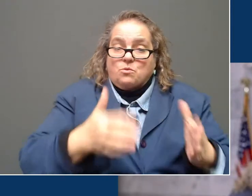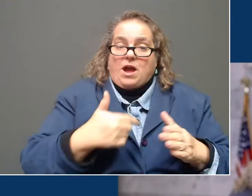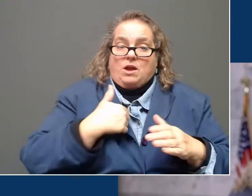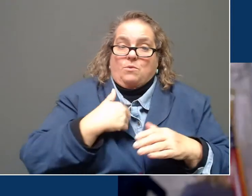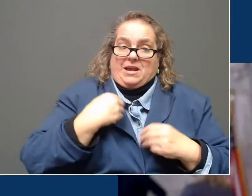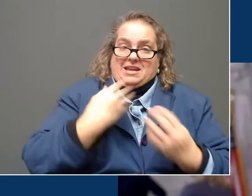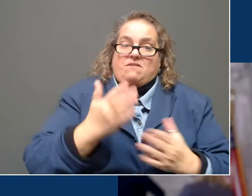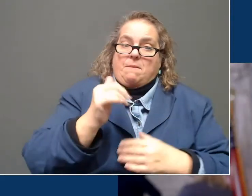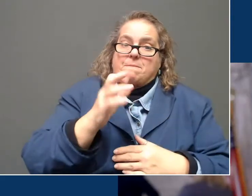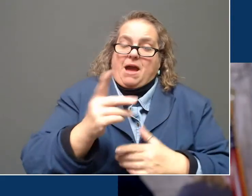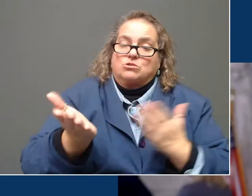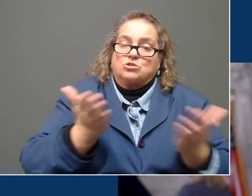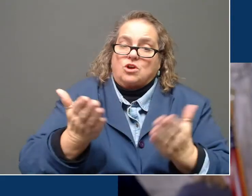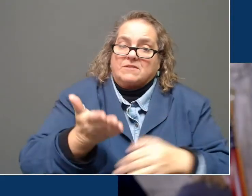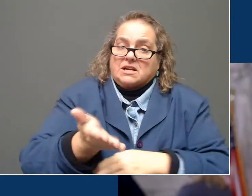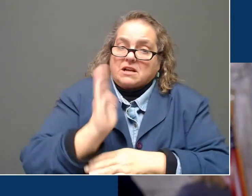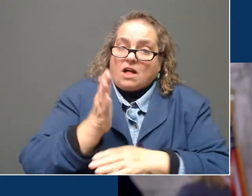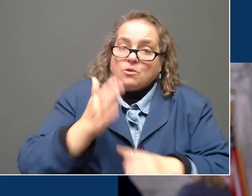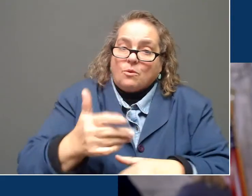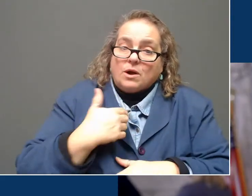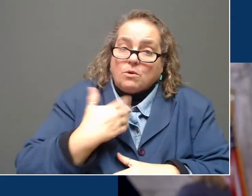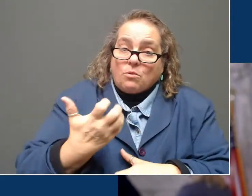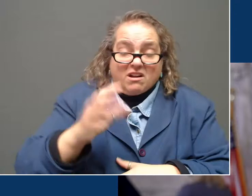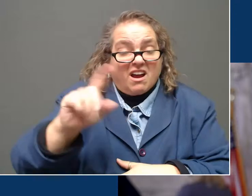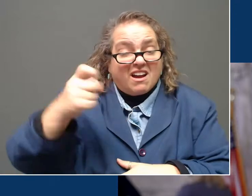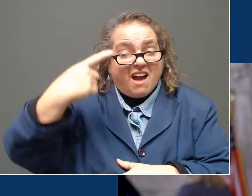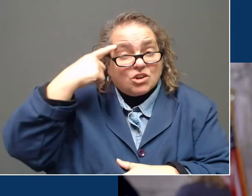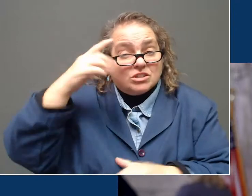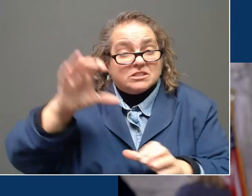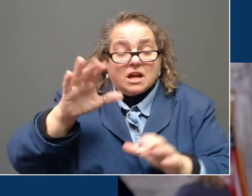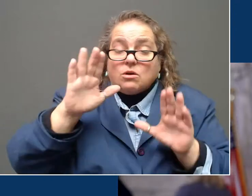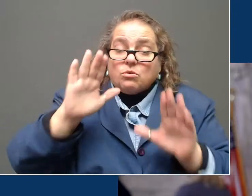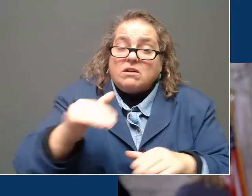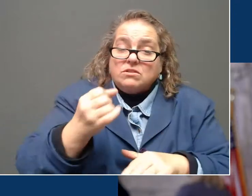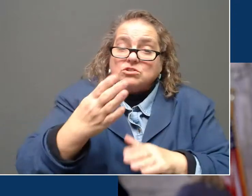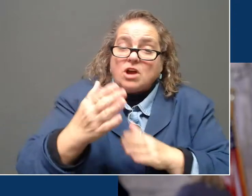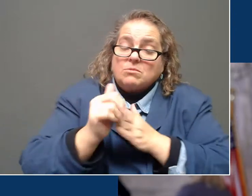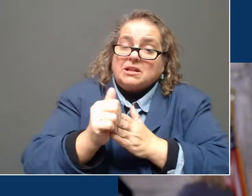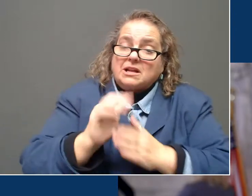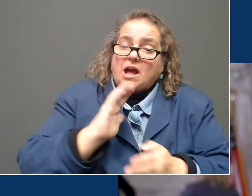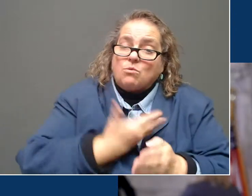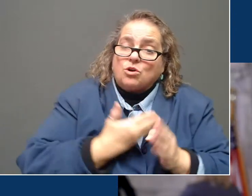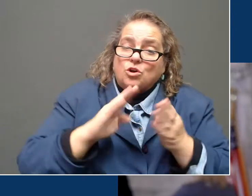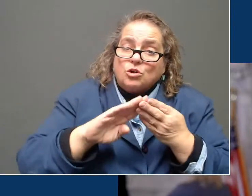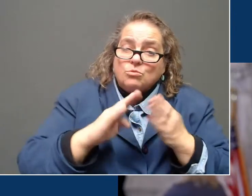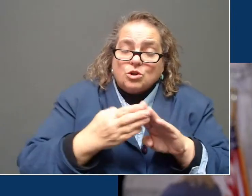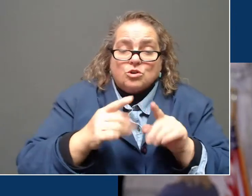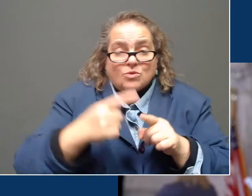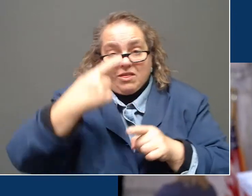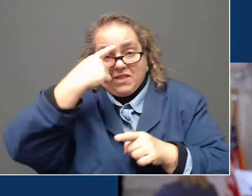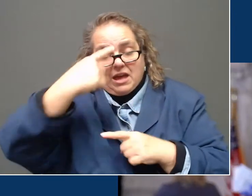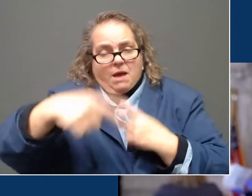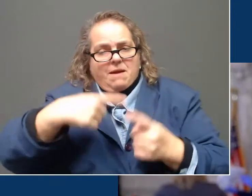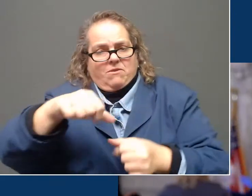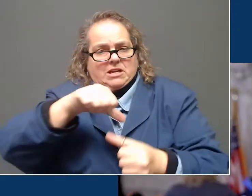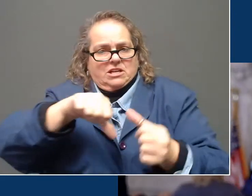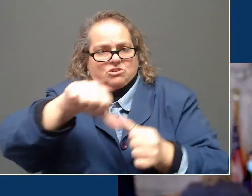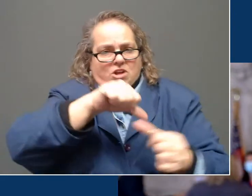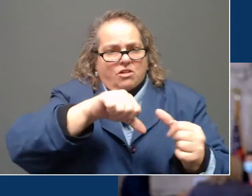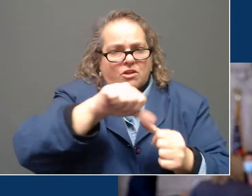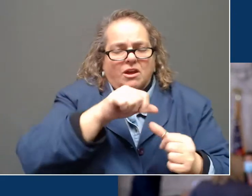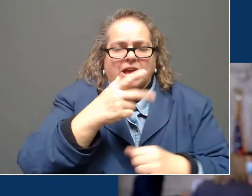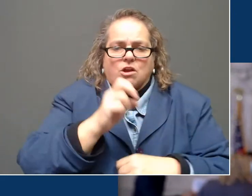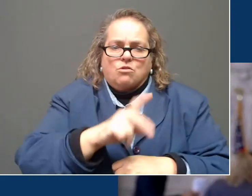part of the medical process. And today, we're working with the governor to inspire that trust in the community. So I got my vaccine, I hope you